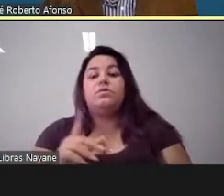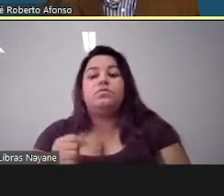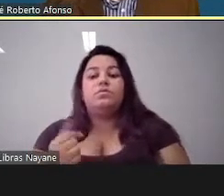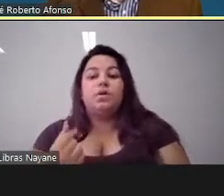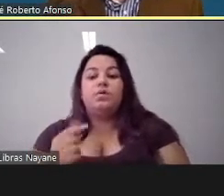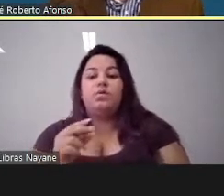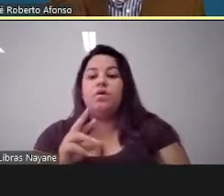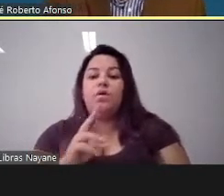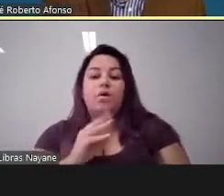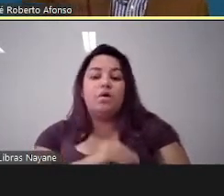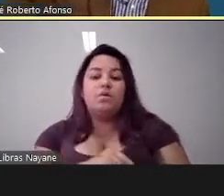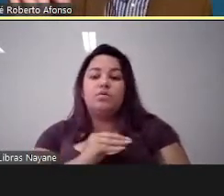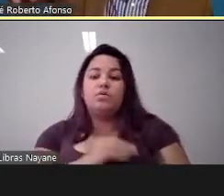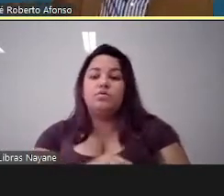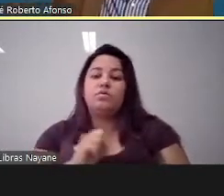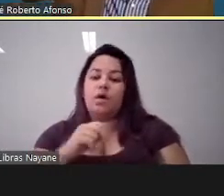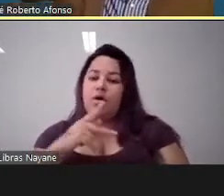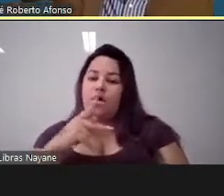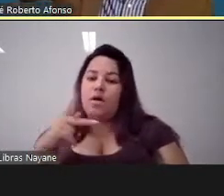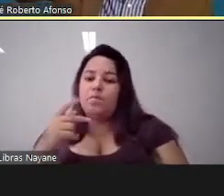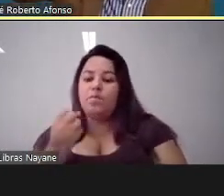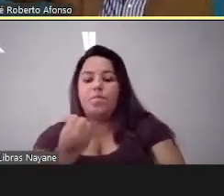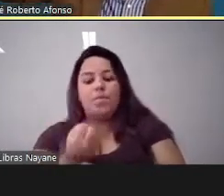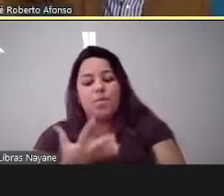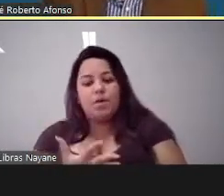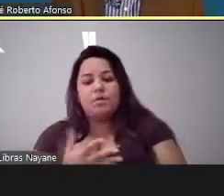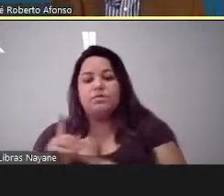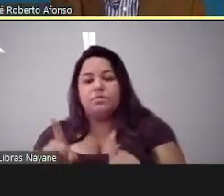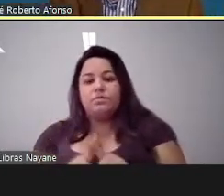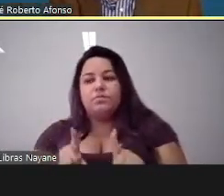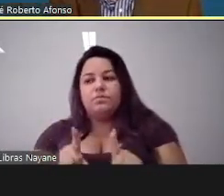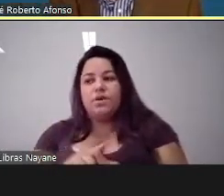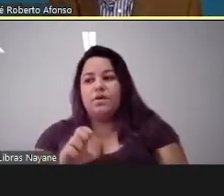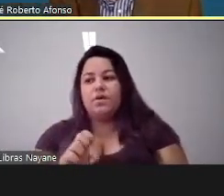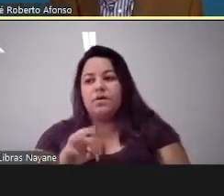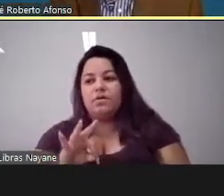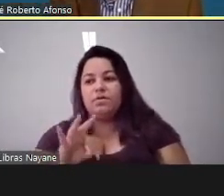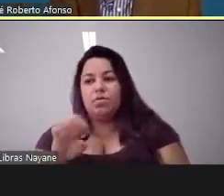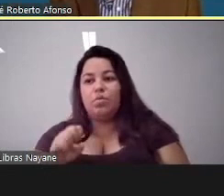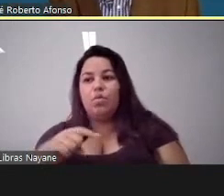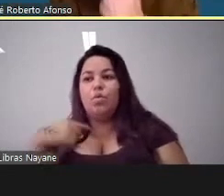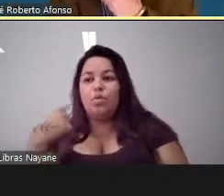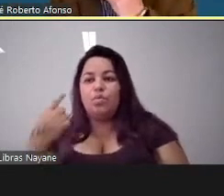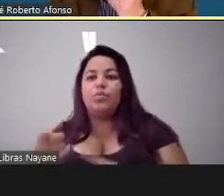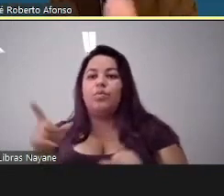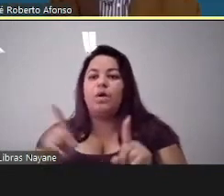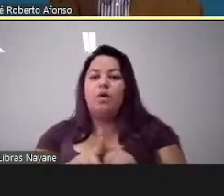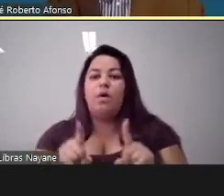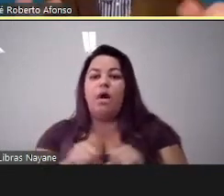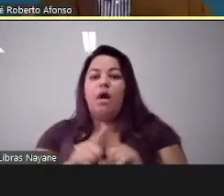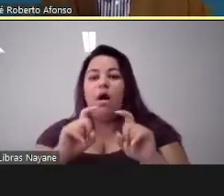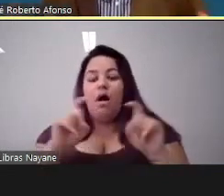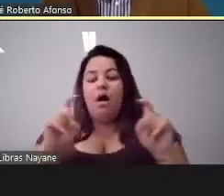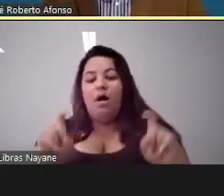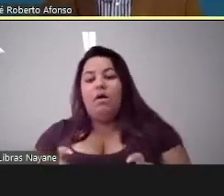Europe with a lower income and the elite,